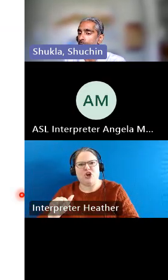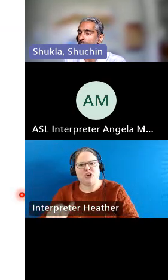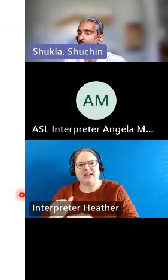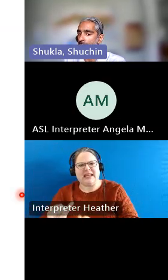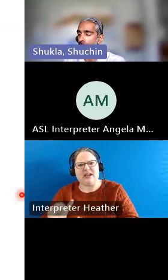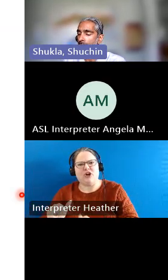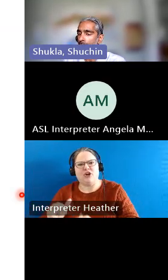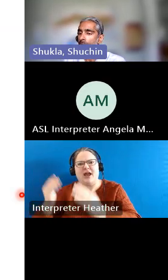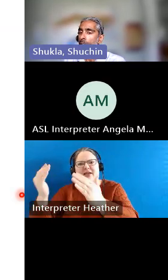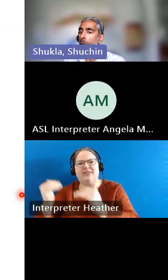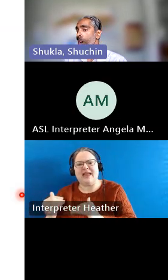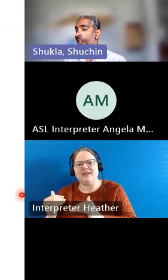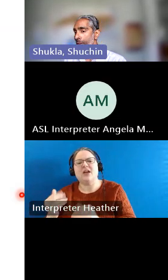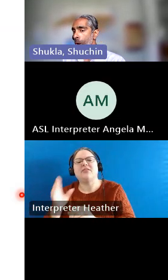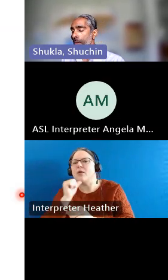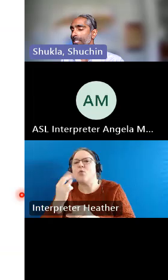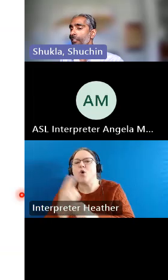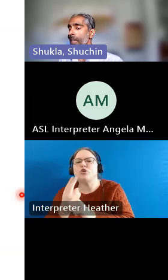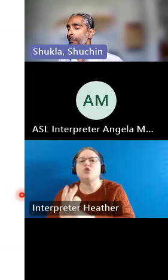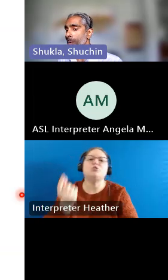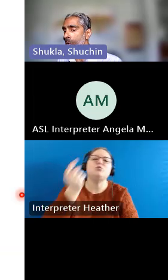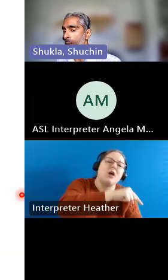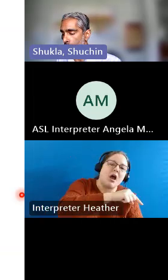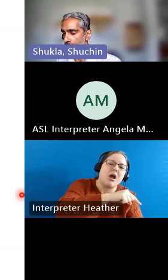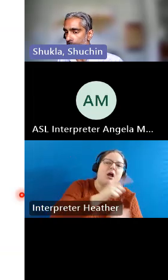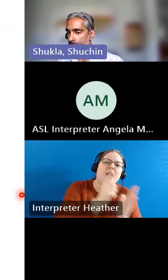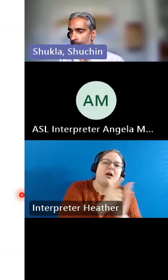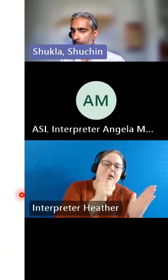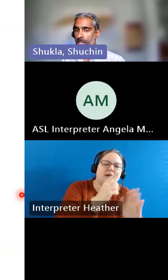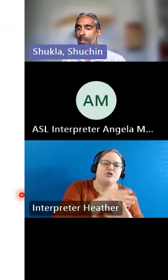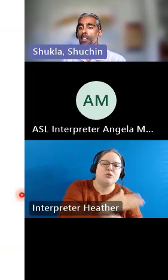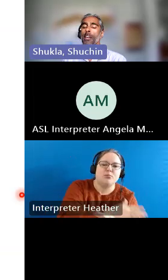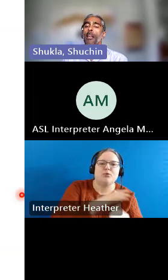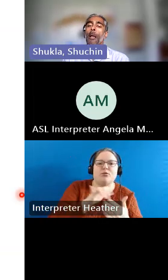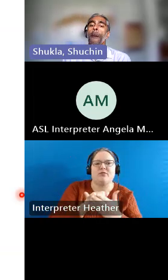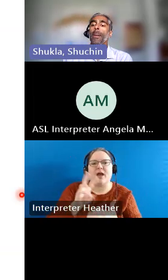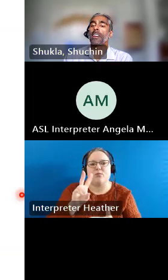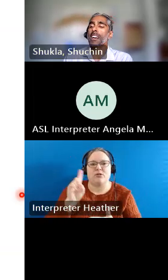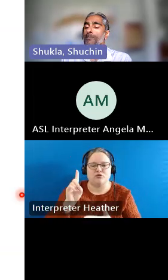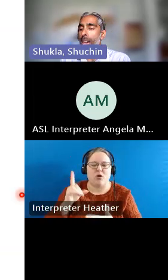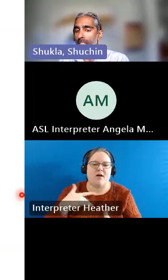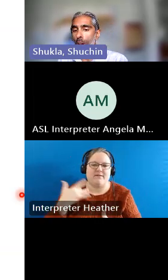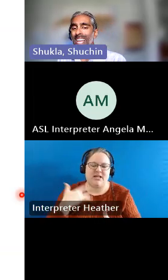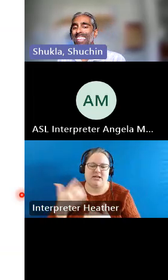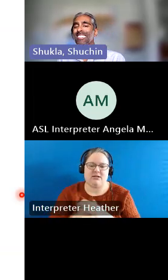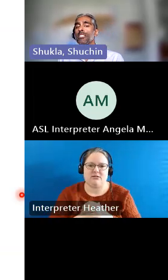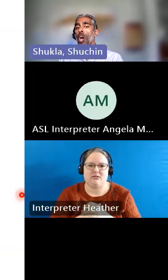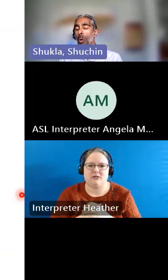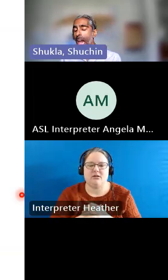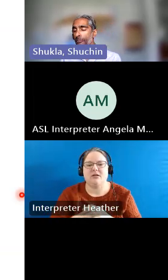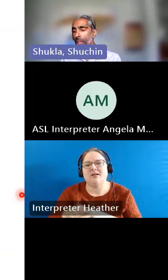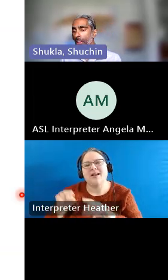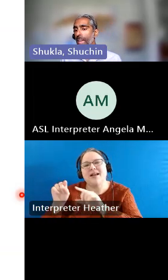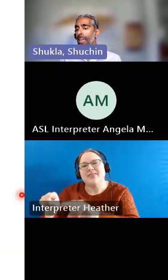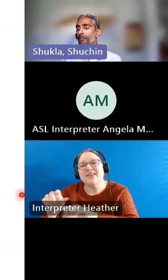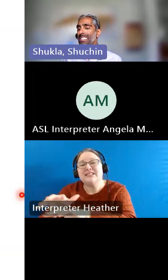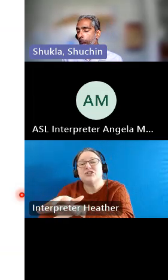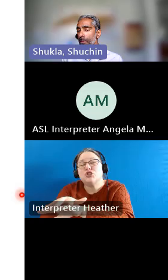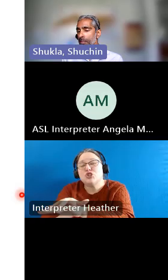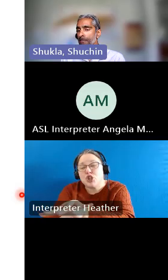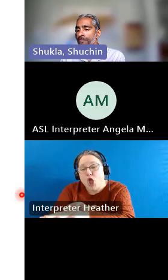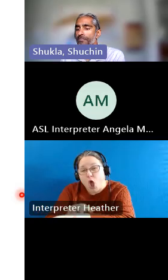because then they won't use fentanyl or other opioids to improve their withdrawal symptoms. Because methadone has a slow